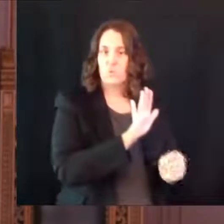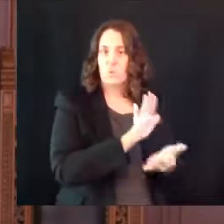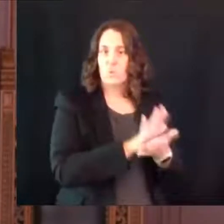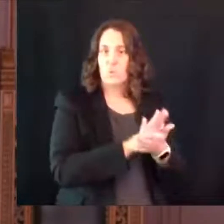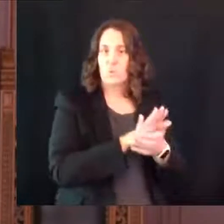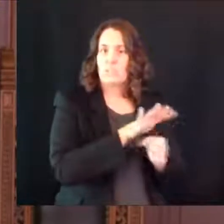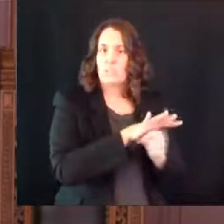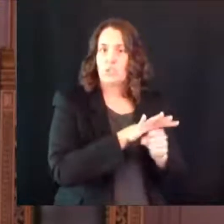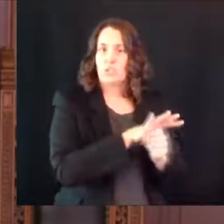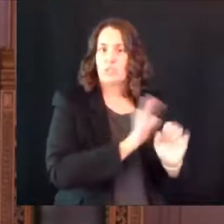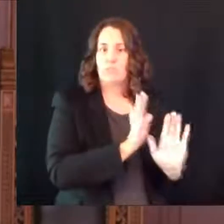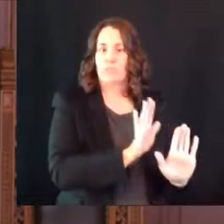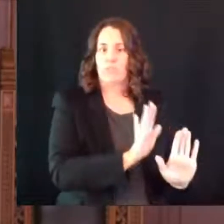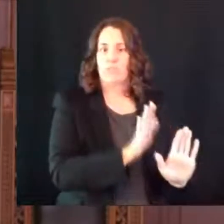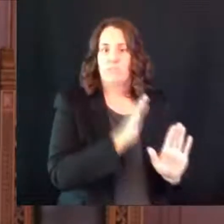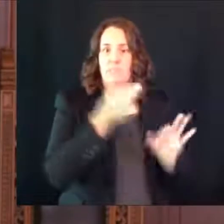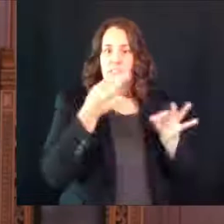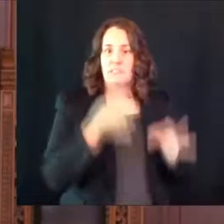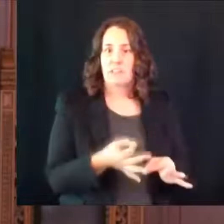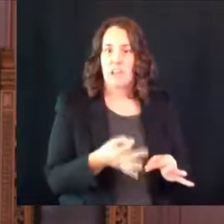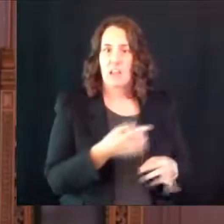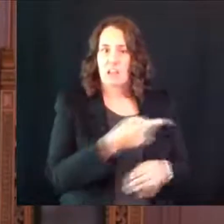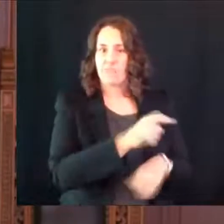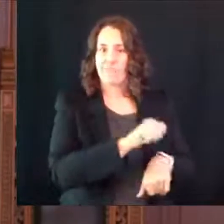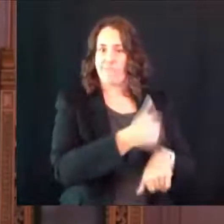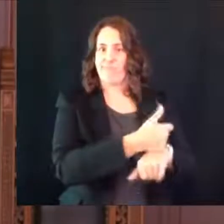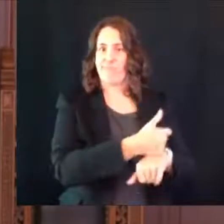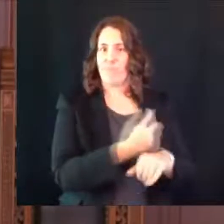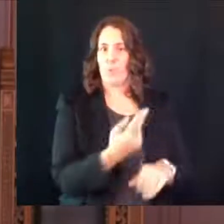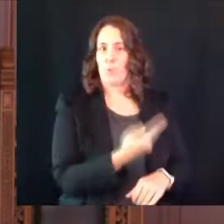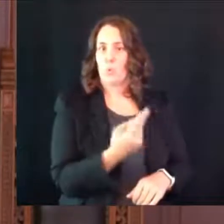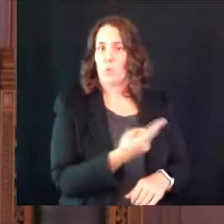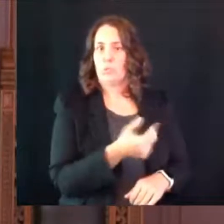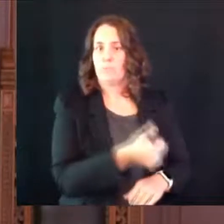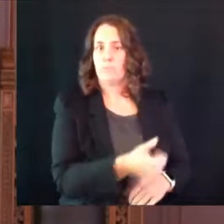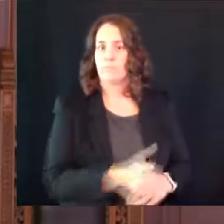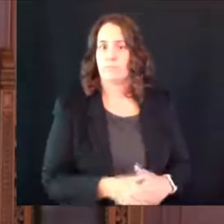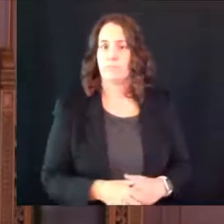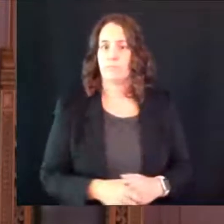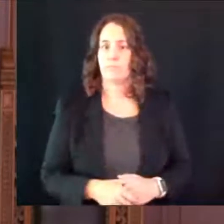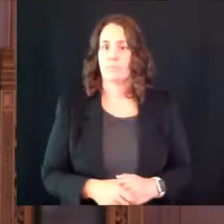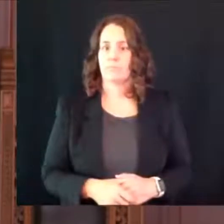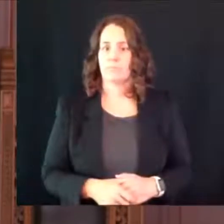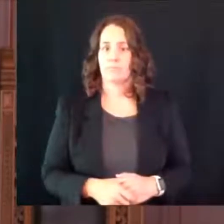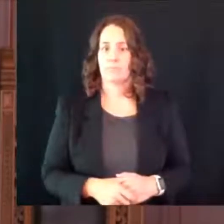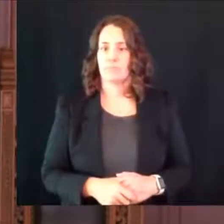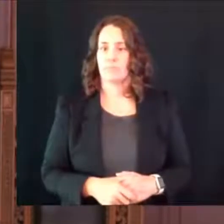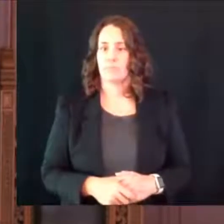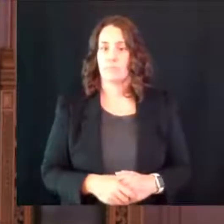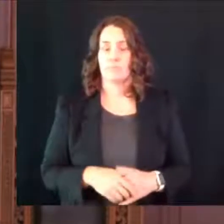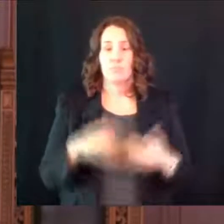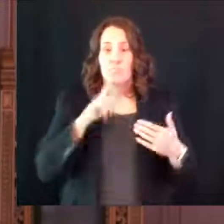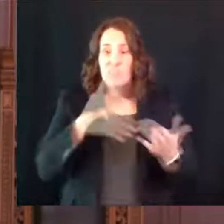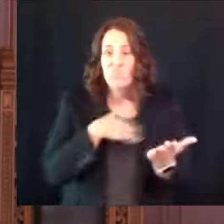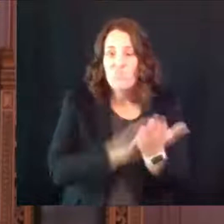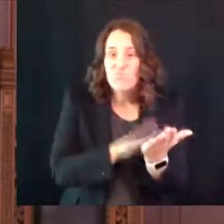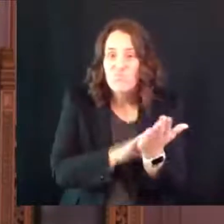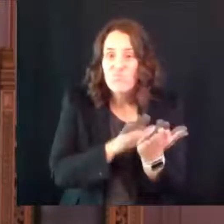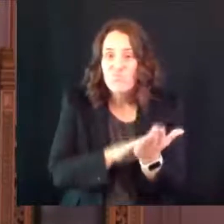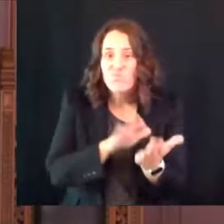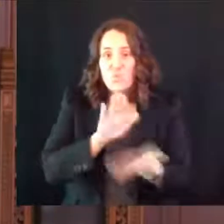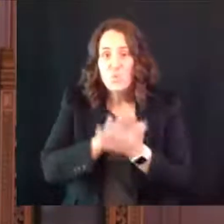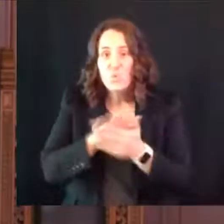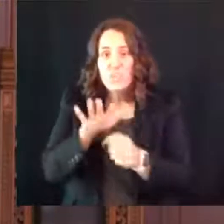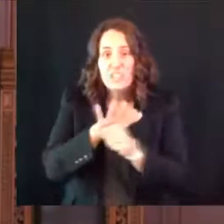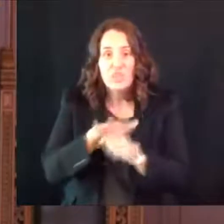parents. That's part of their responsibility, and they take that seriously. How they jointly collect